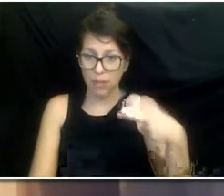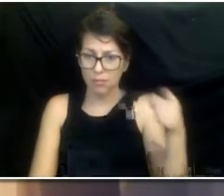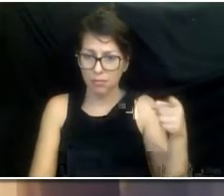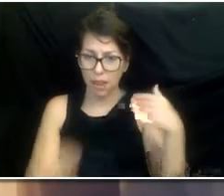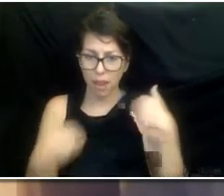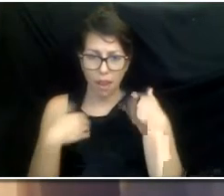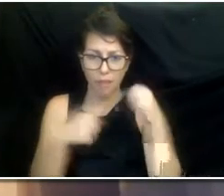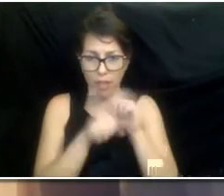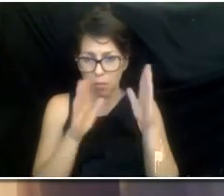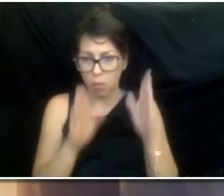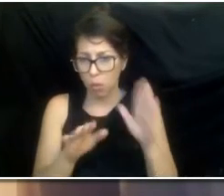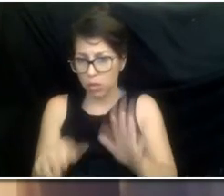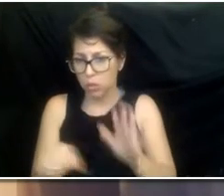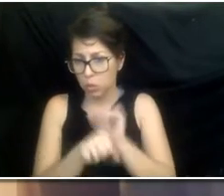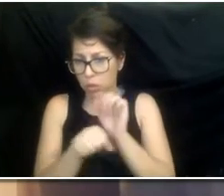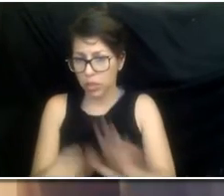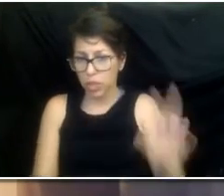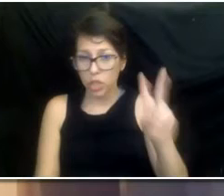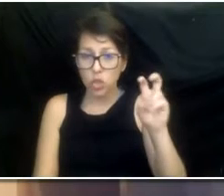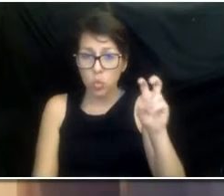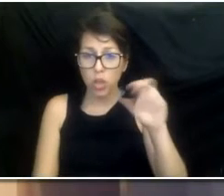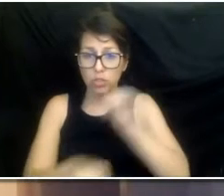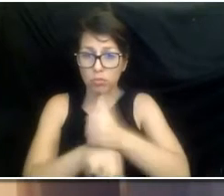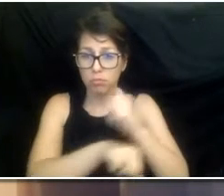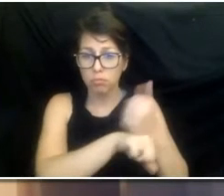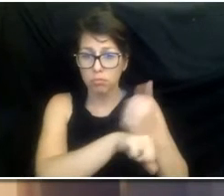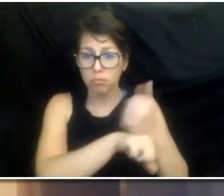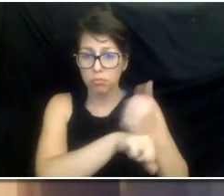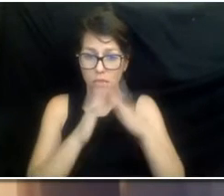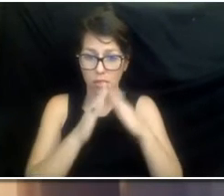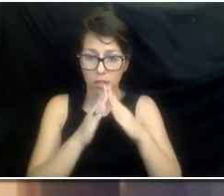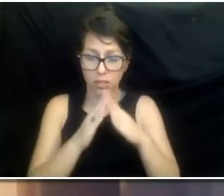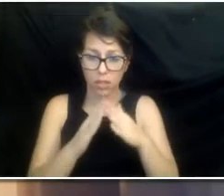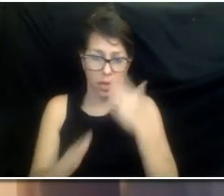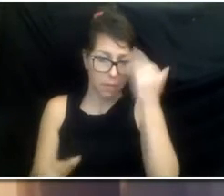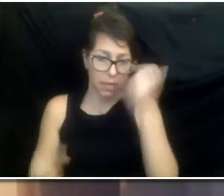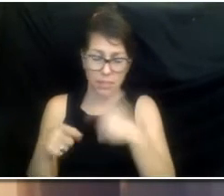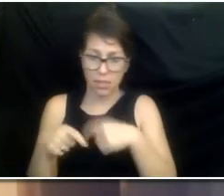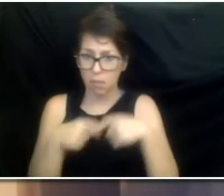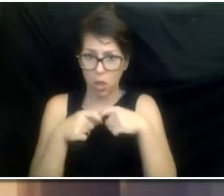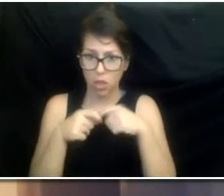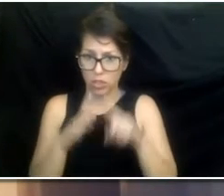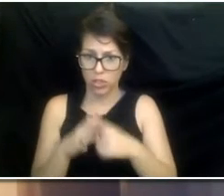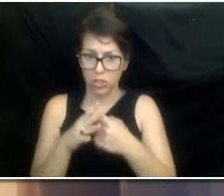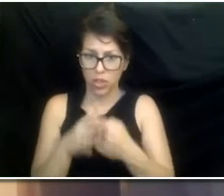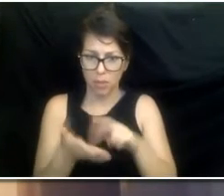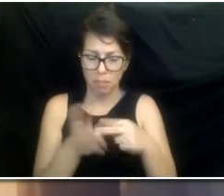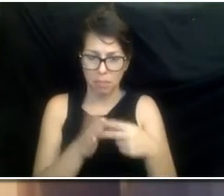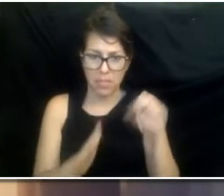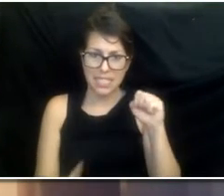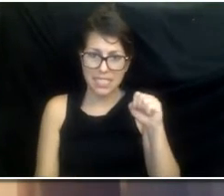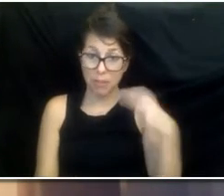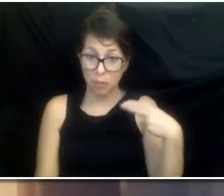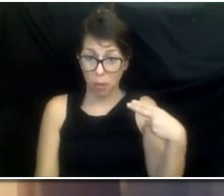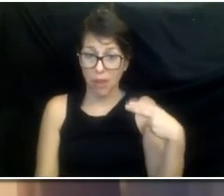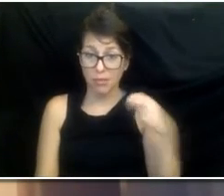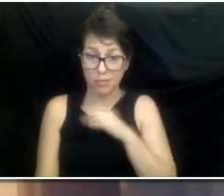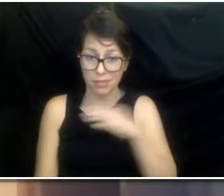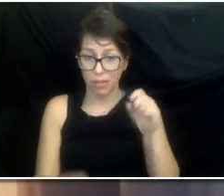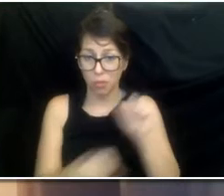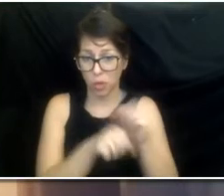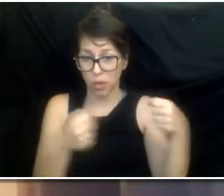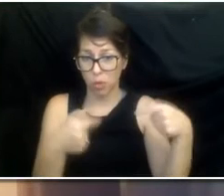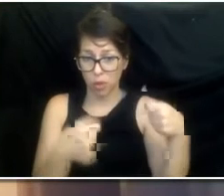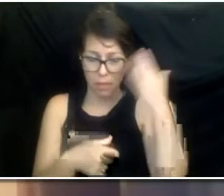typically sit in all 86 police precincts in the police service areas are now reaching out via telephone to New Yorkers who file police reports related to